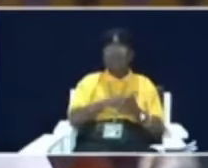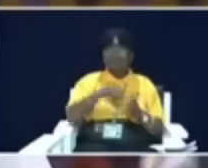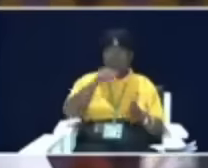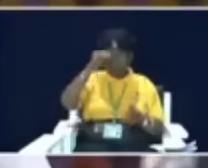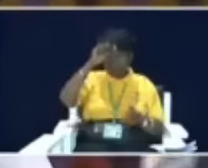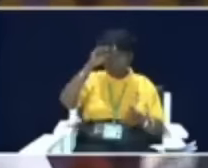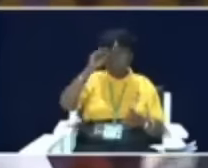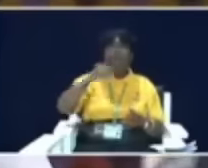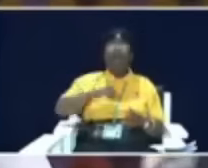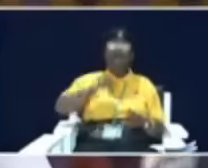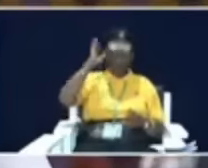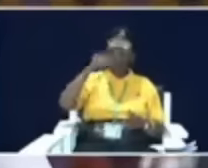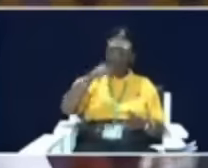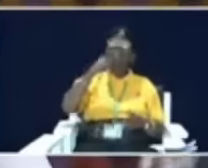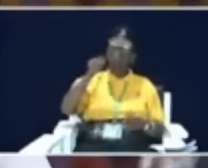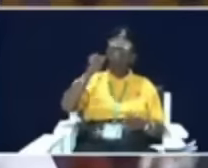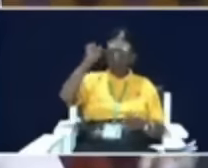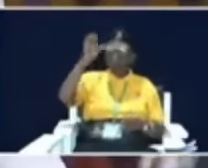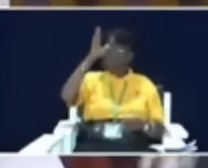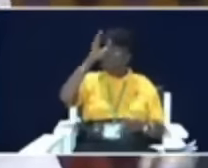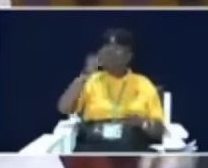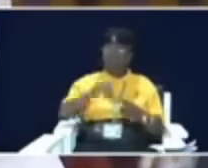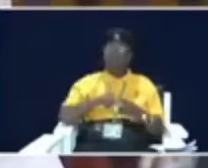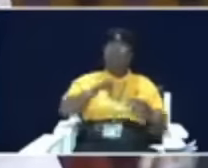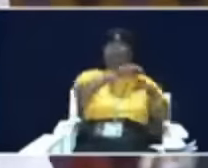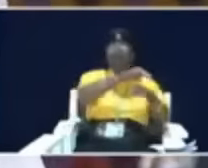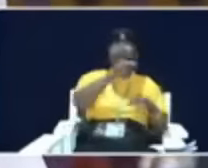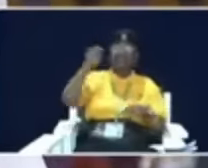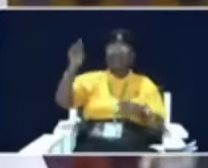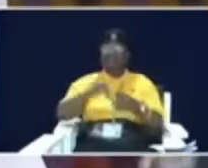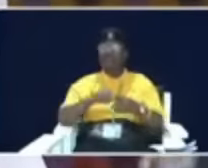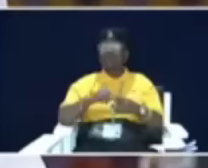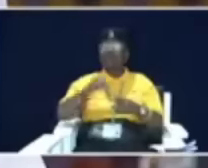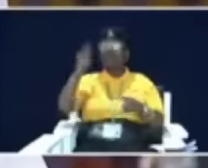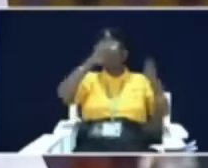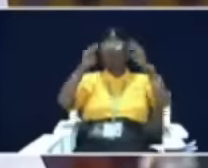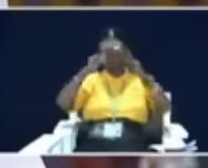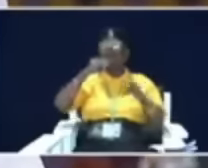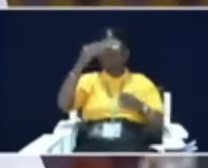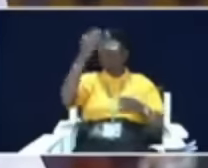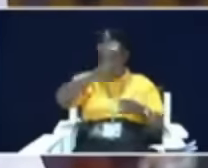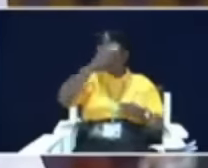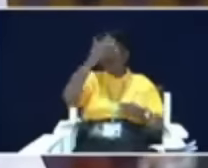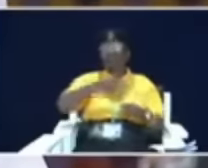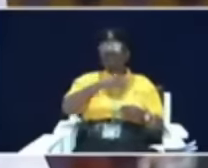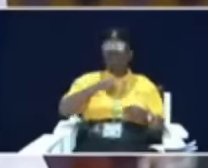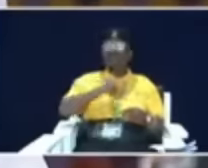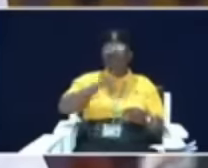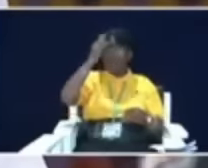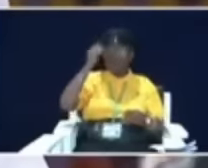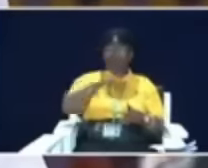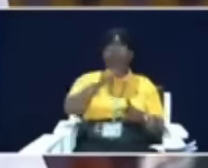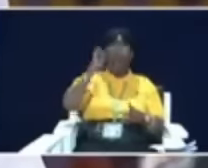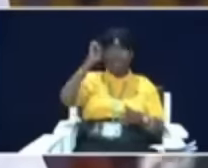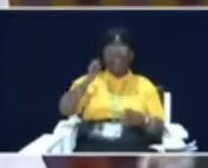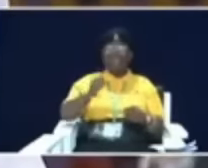I will tell his father to send him to the war front. I know when he gets there, he will begin to brag about his